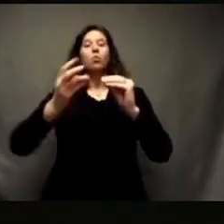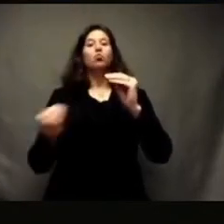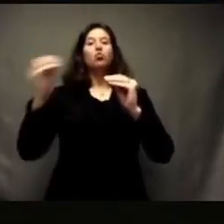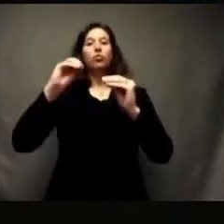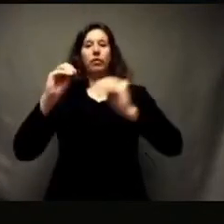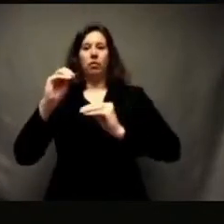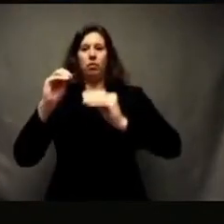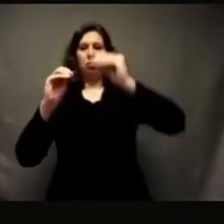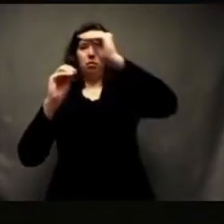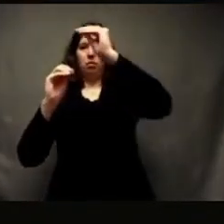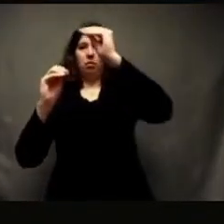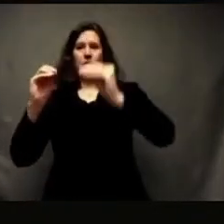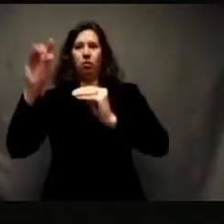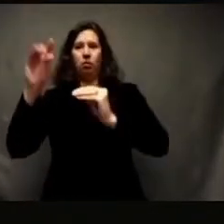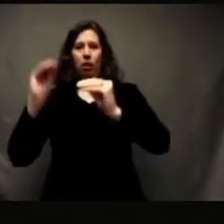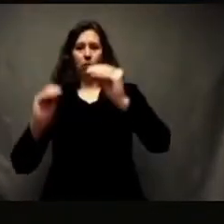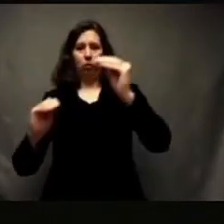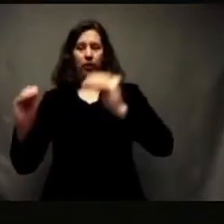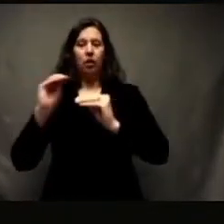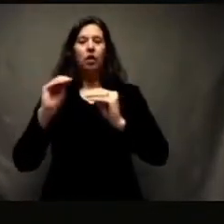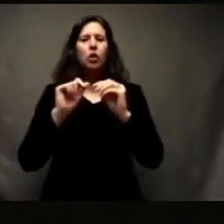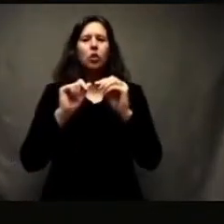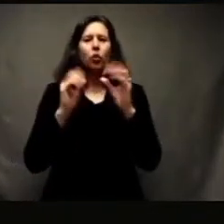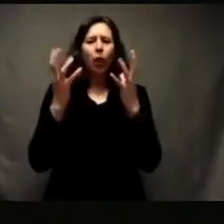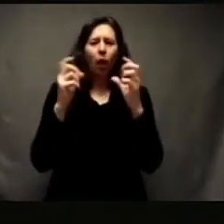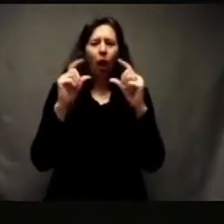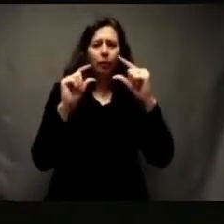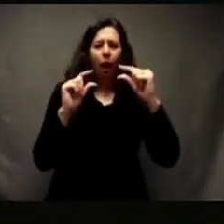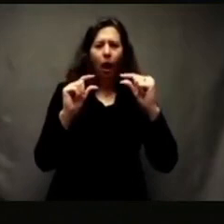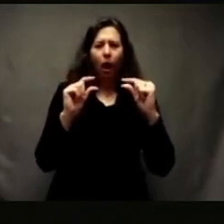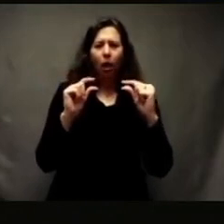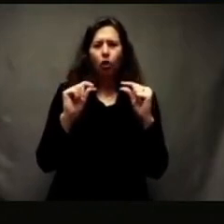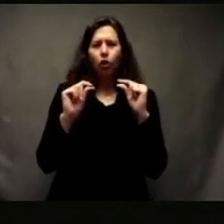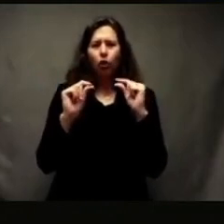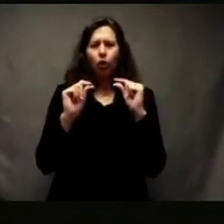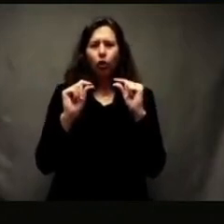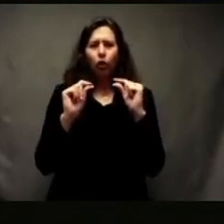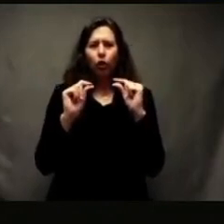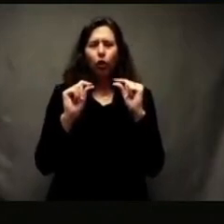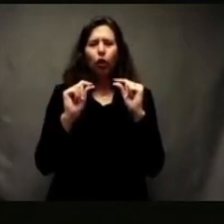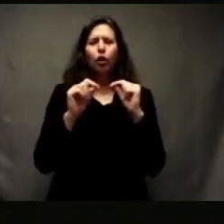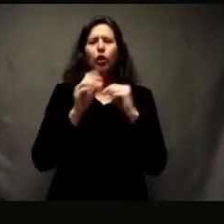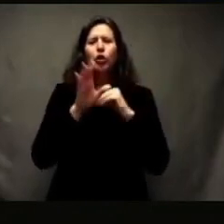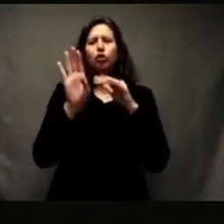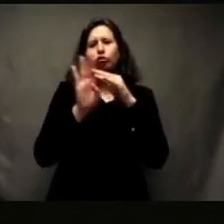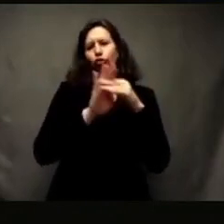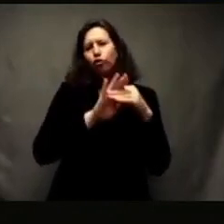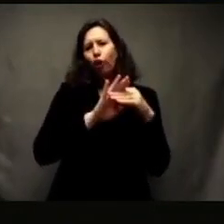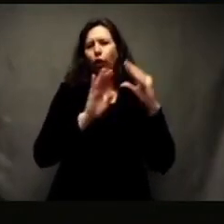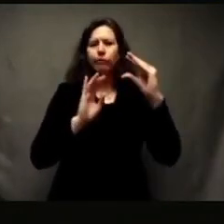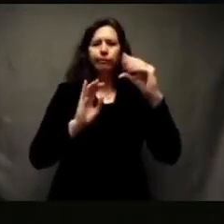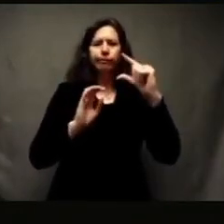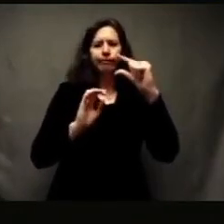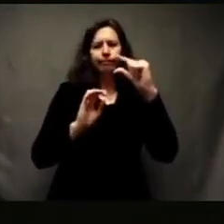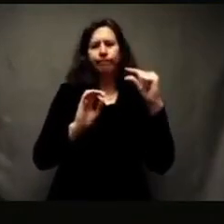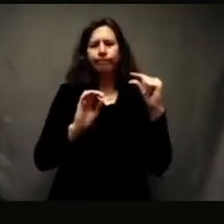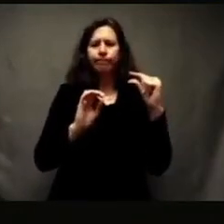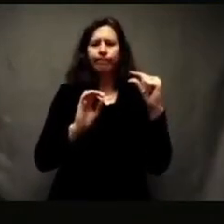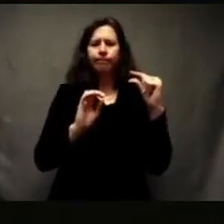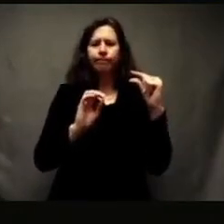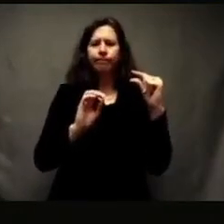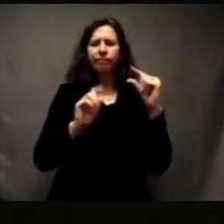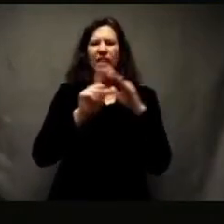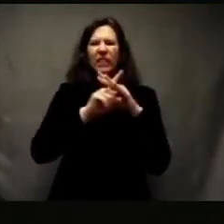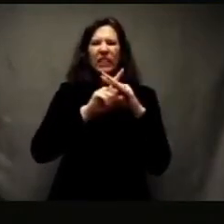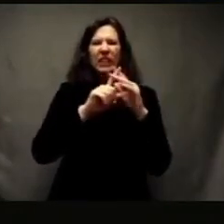bit smaller. So maybe change the size of shark to, let's see, size down to